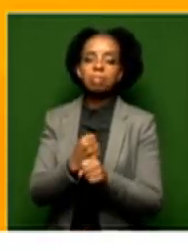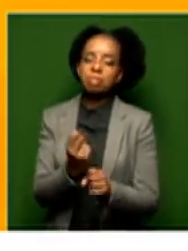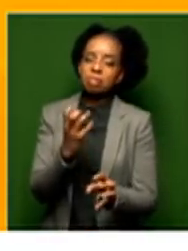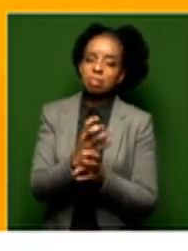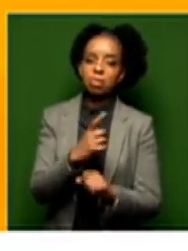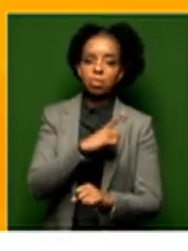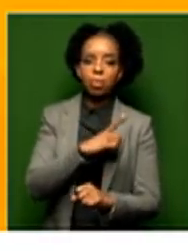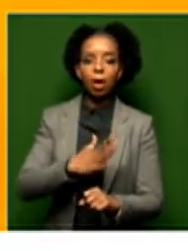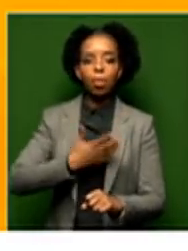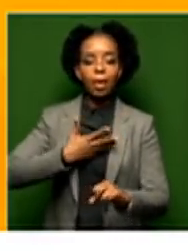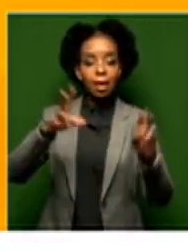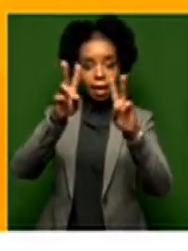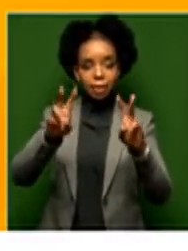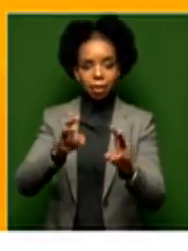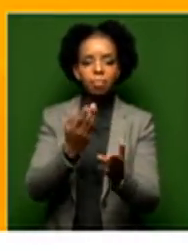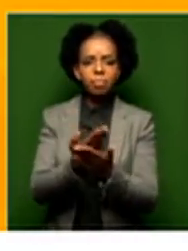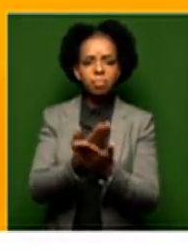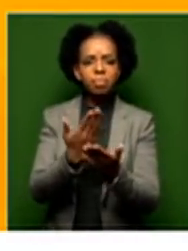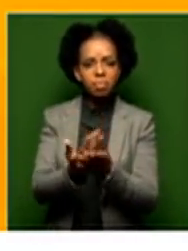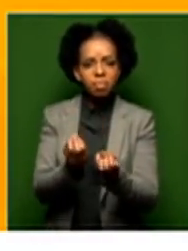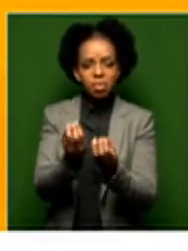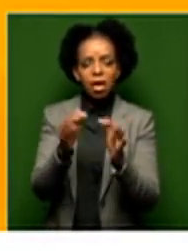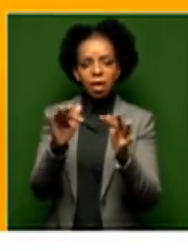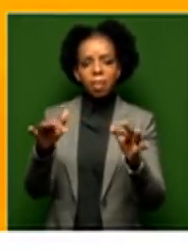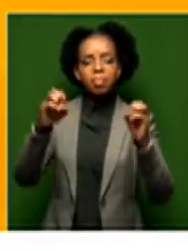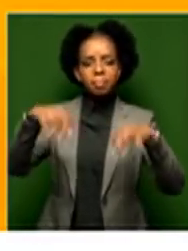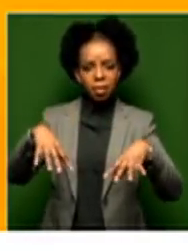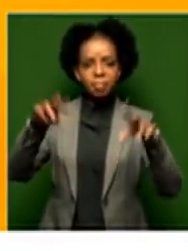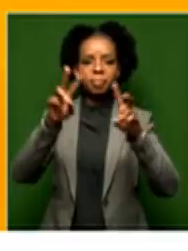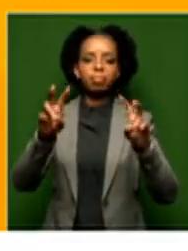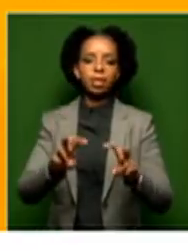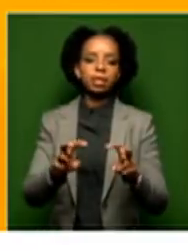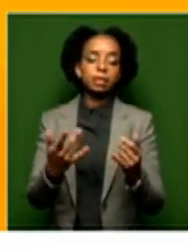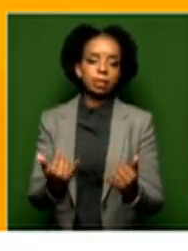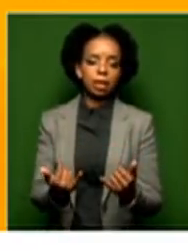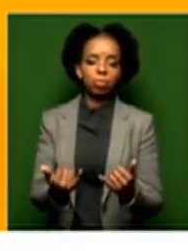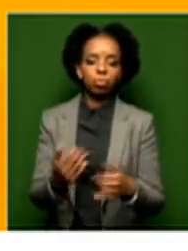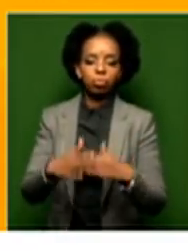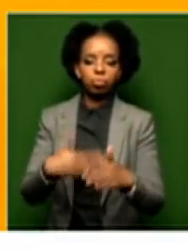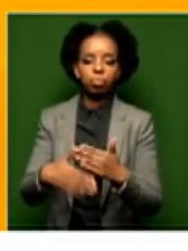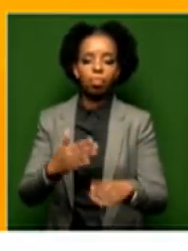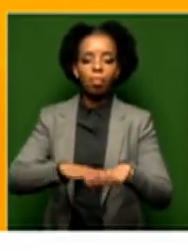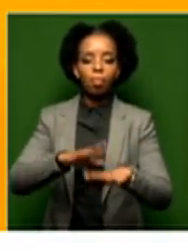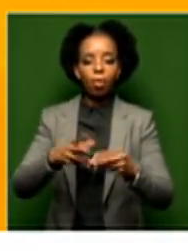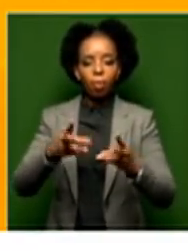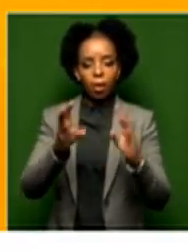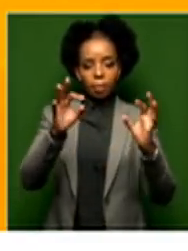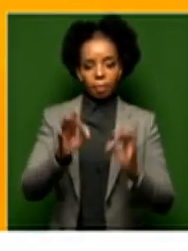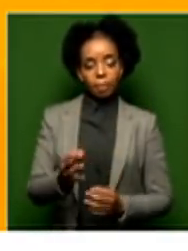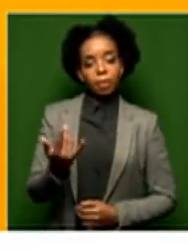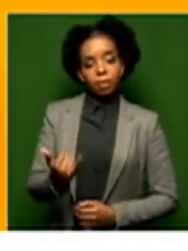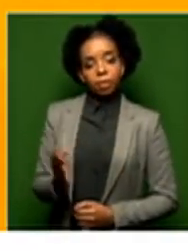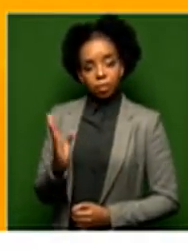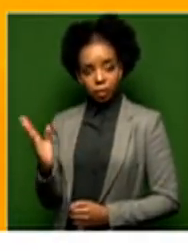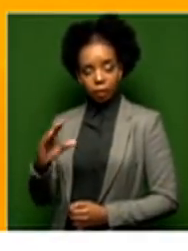operational capabilities and is restructuring the power utility to generate and transmit electricity more efficiently. Chris